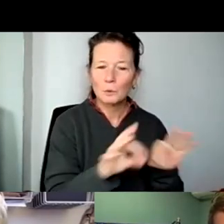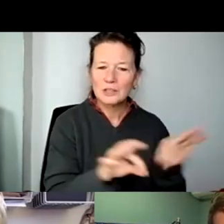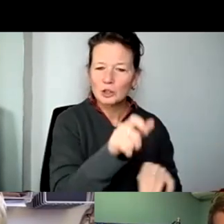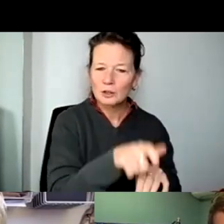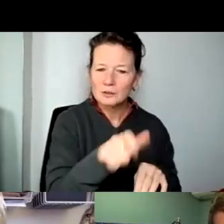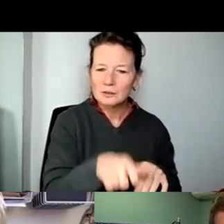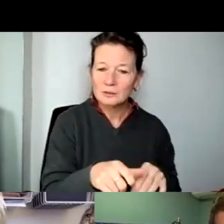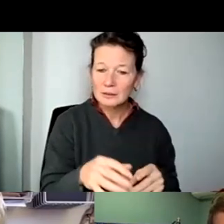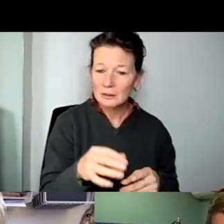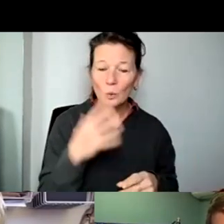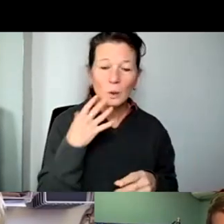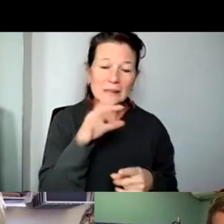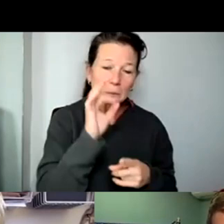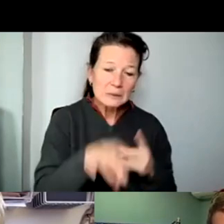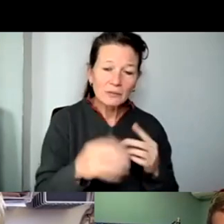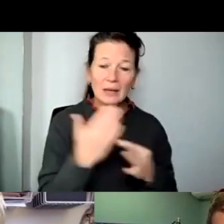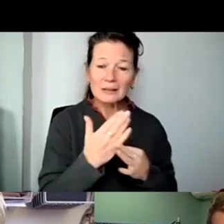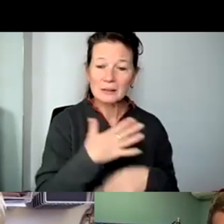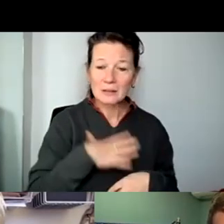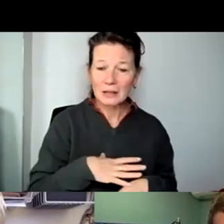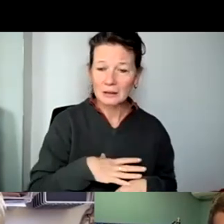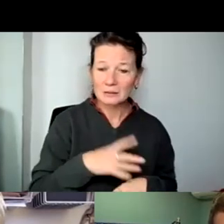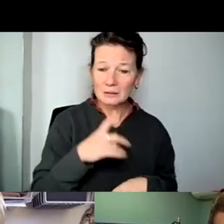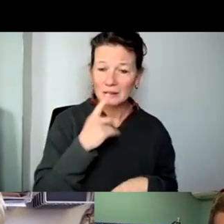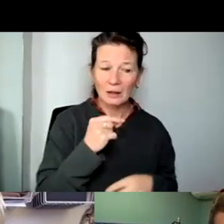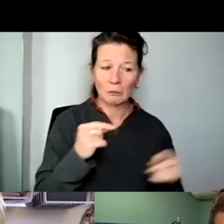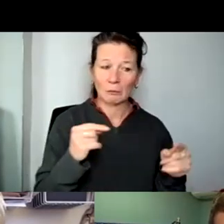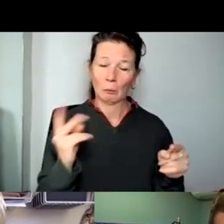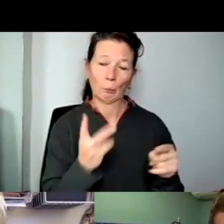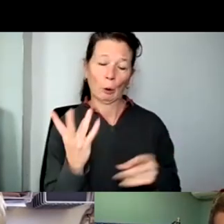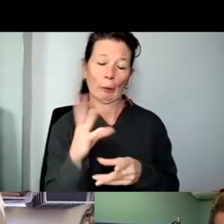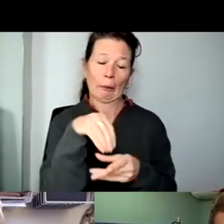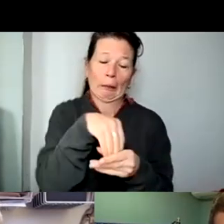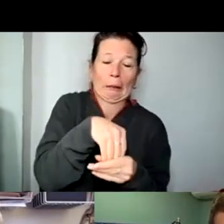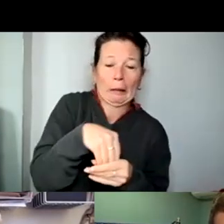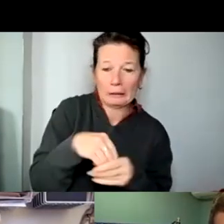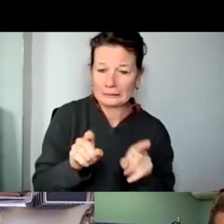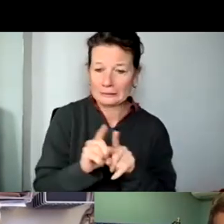specific access needs. So I wonder if you could weave that into your access rider